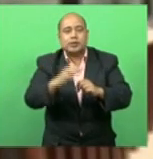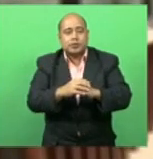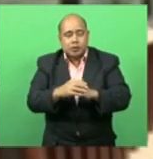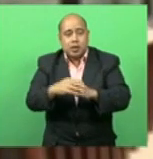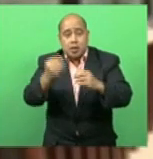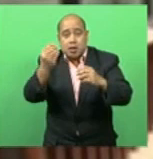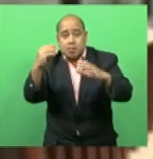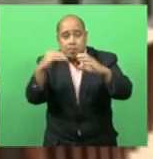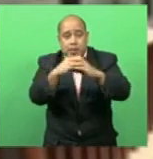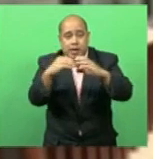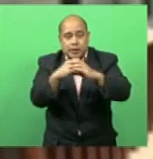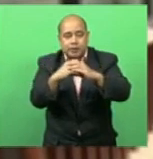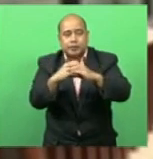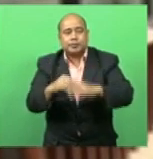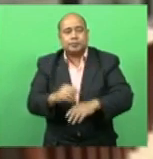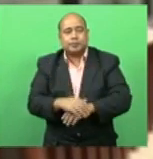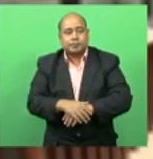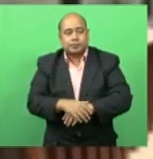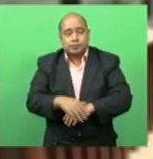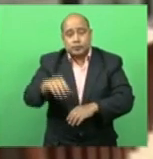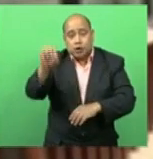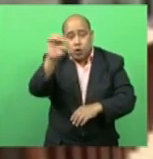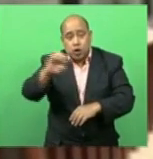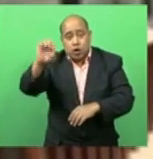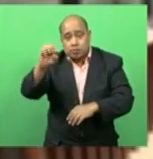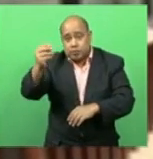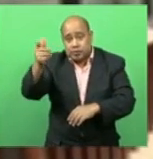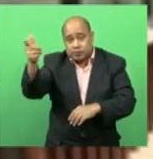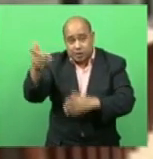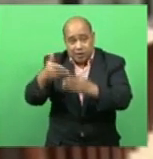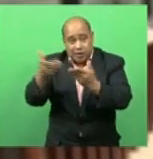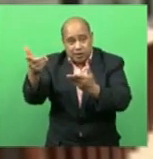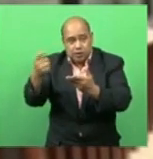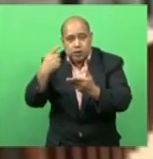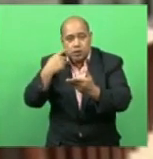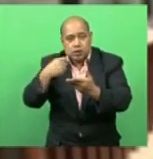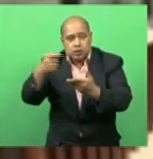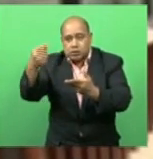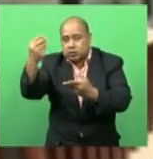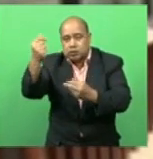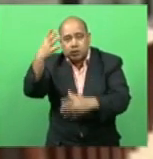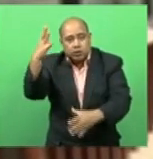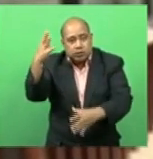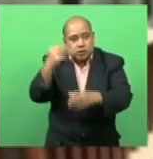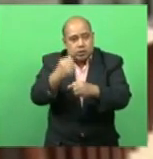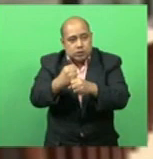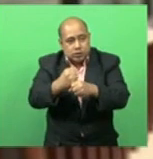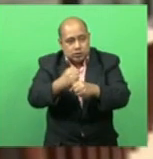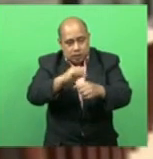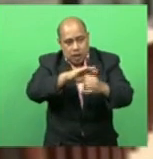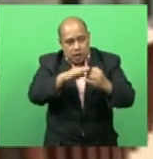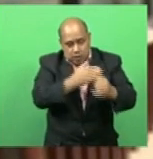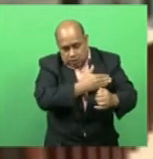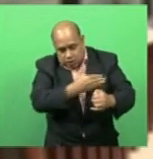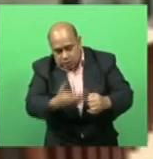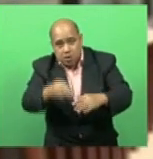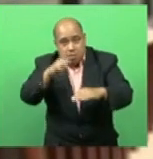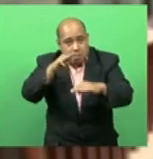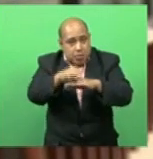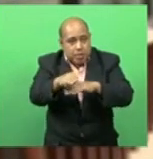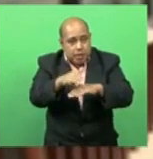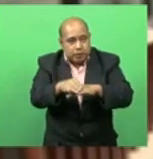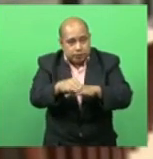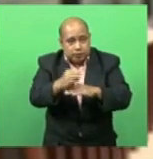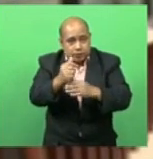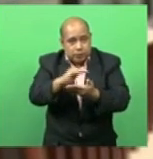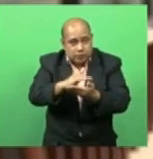in a bid to rebalance their portfolios on the last day of the month. This prompted a sudden spike in the currency, jumping to a 2-week high